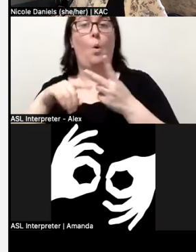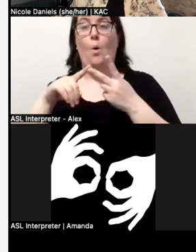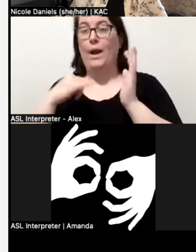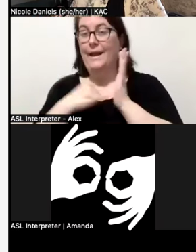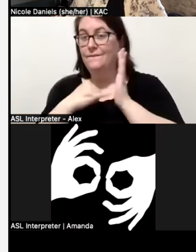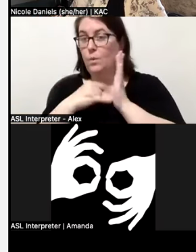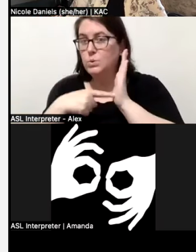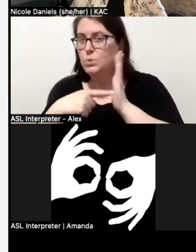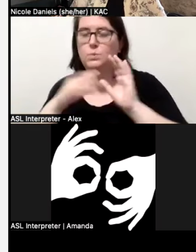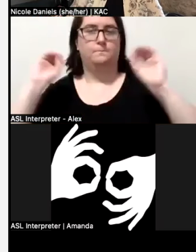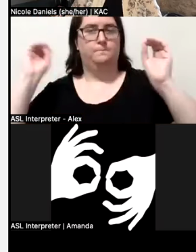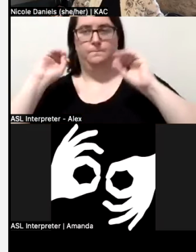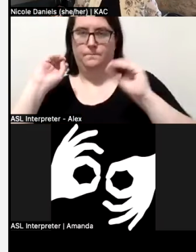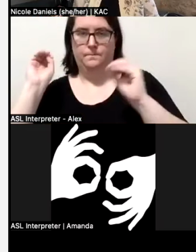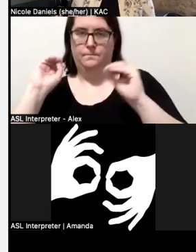that.